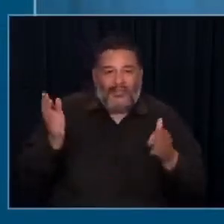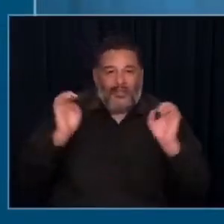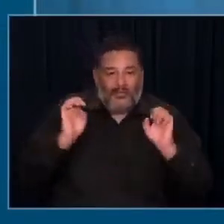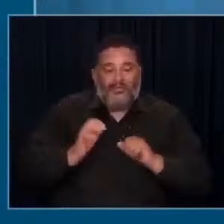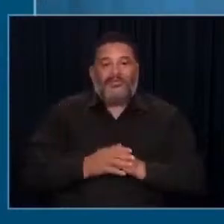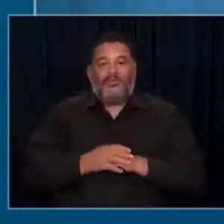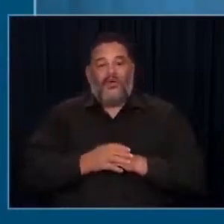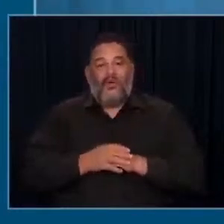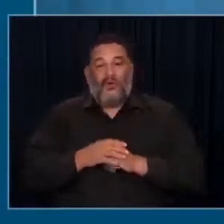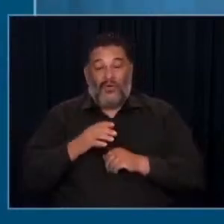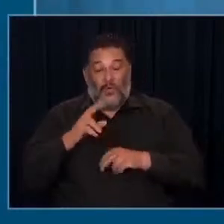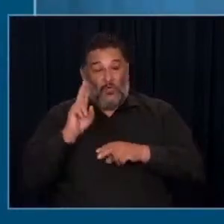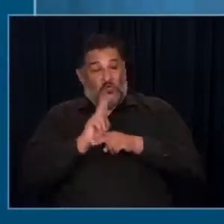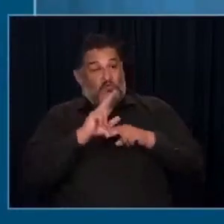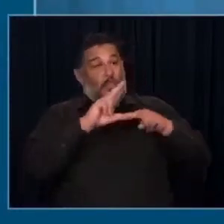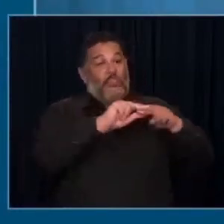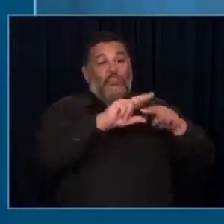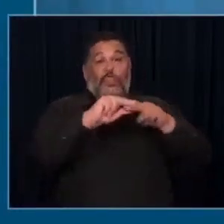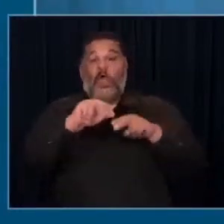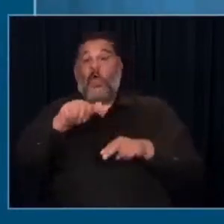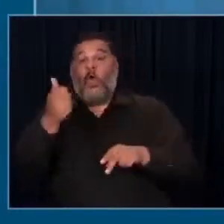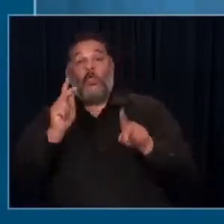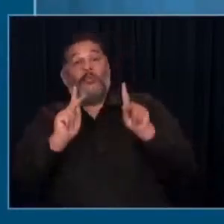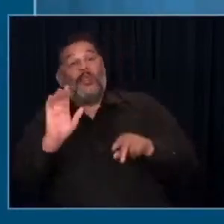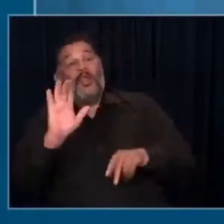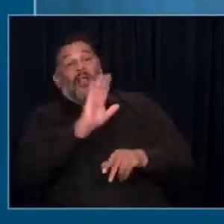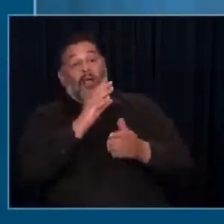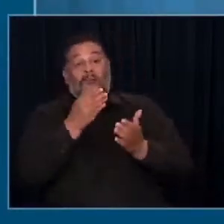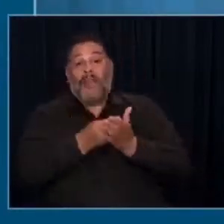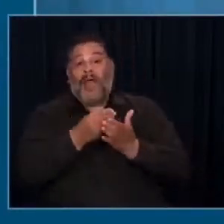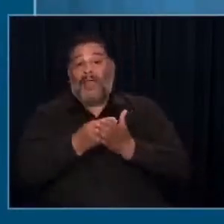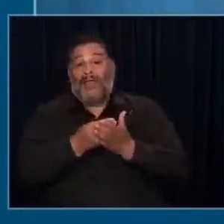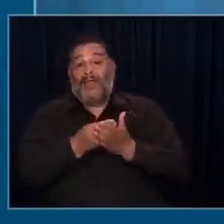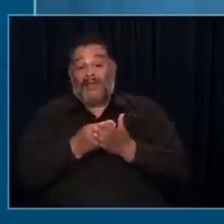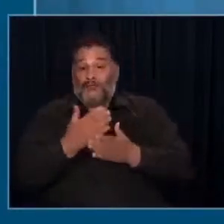using other people's money, it's really good until you run out of other